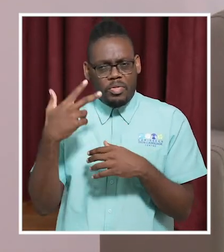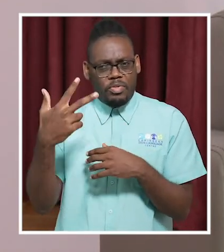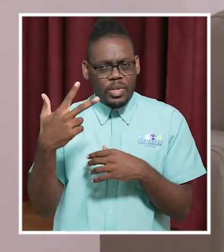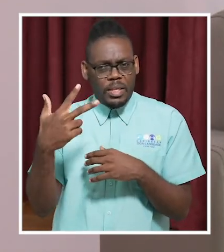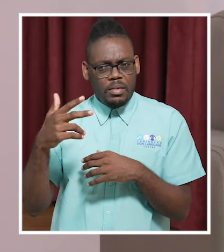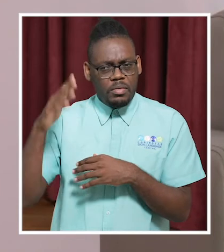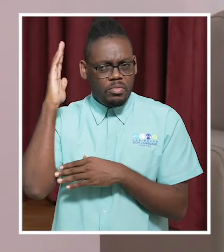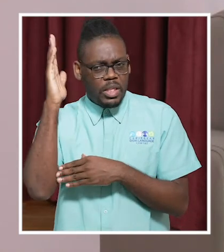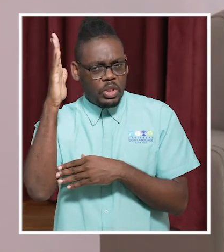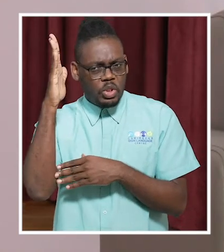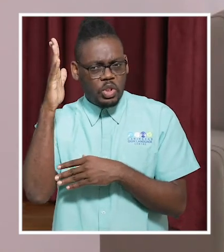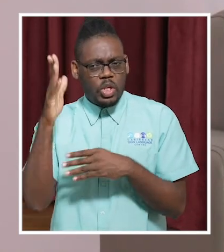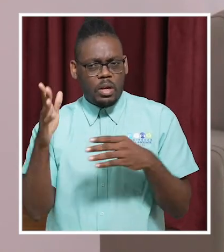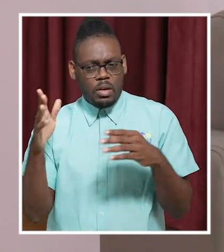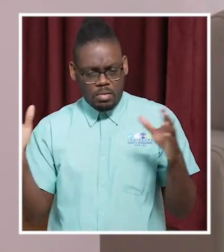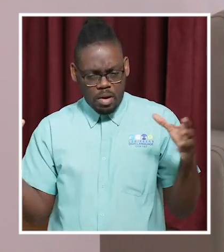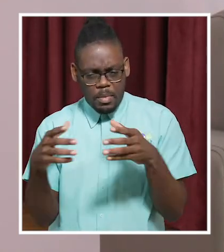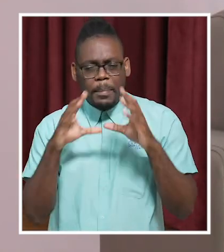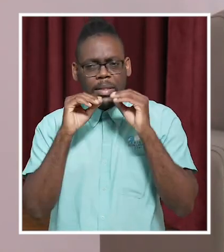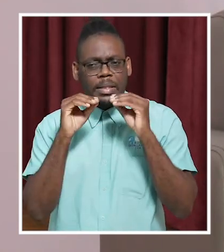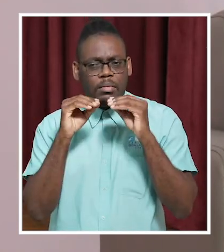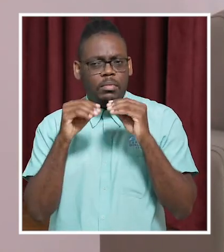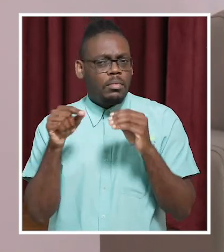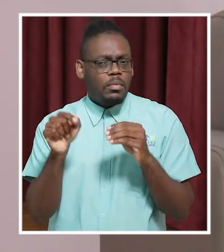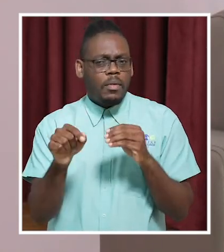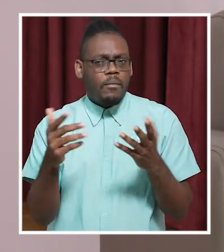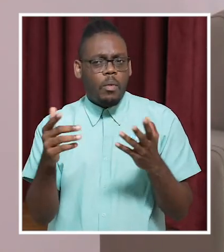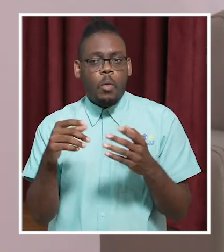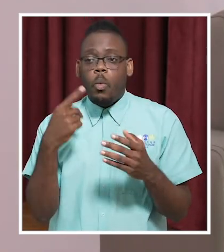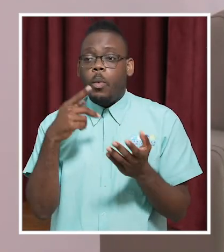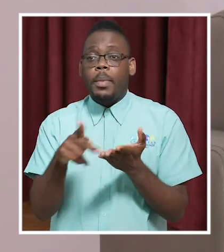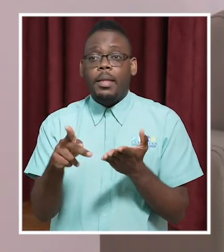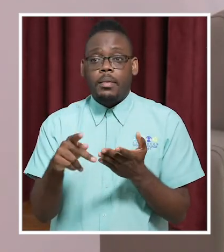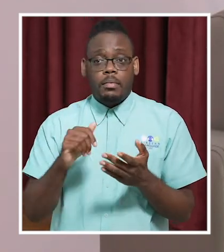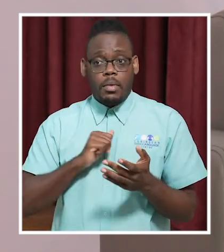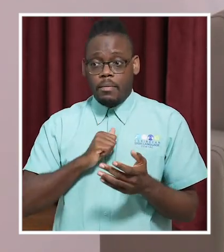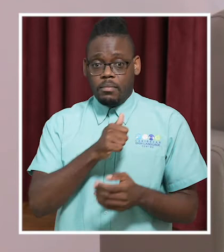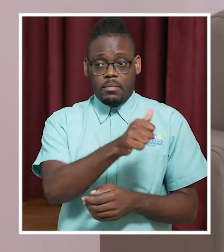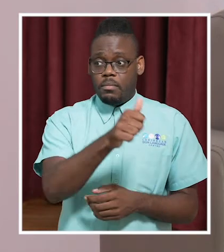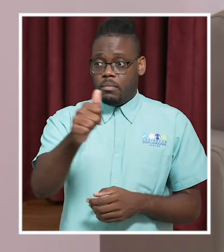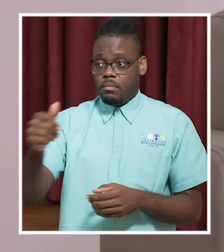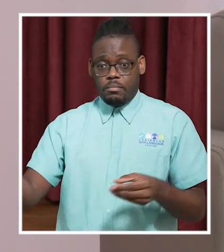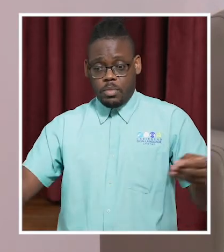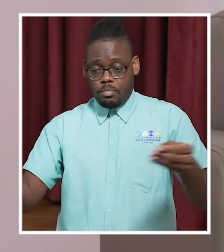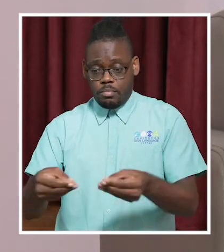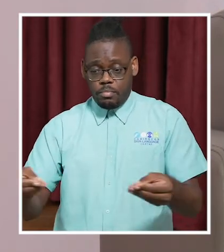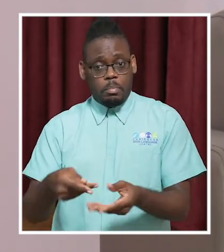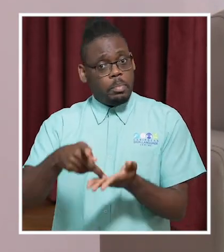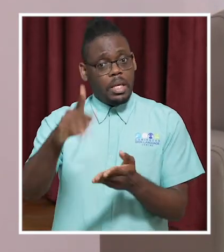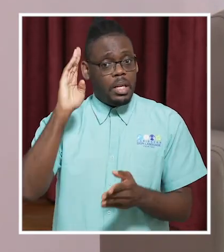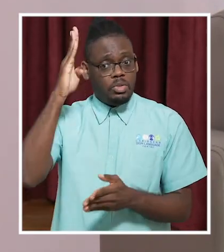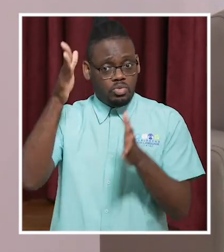it was funded personally. So how do you get through